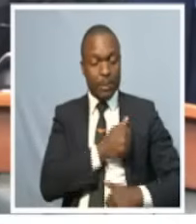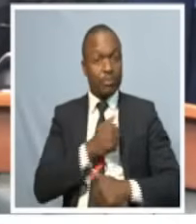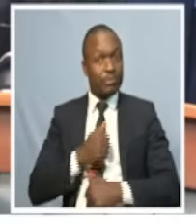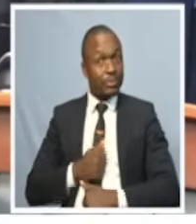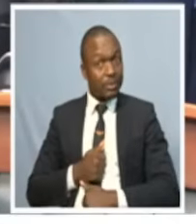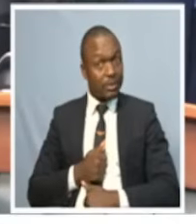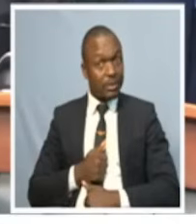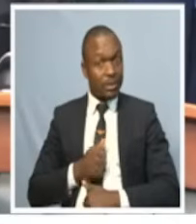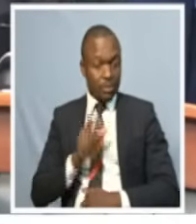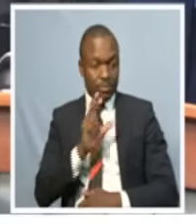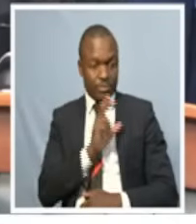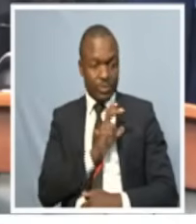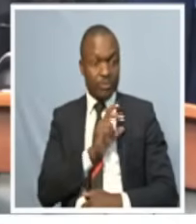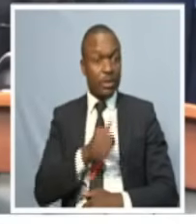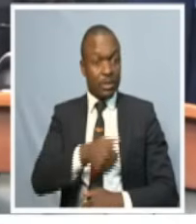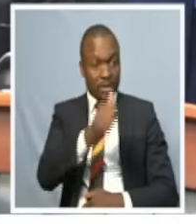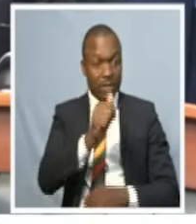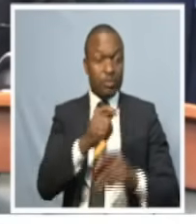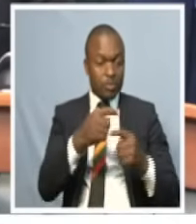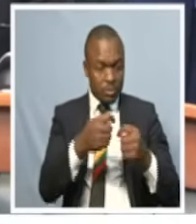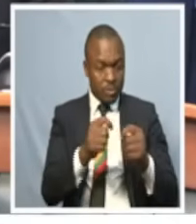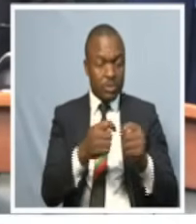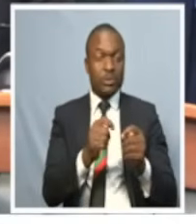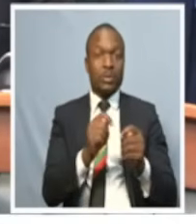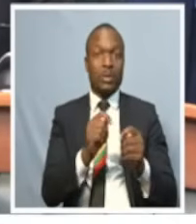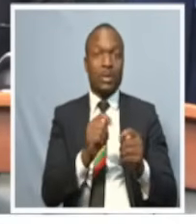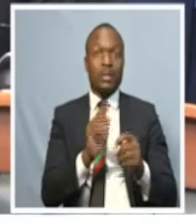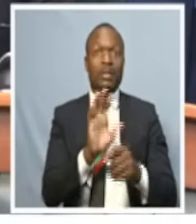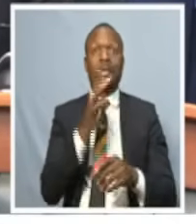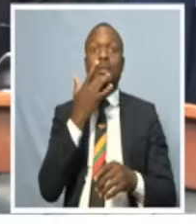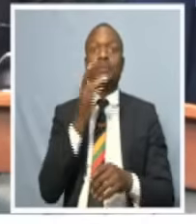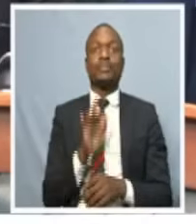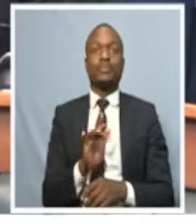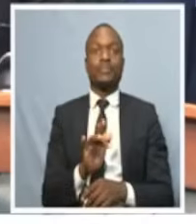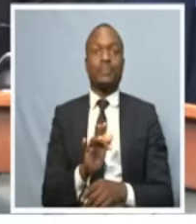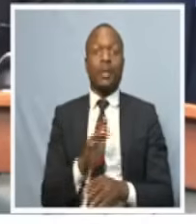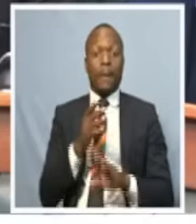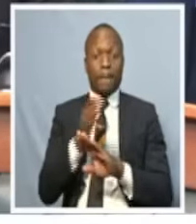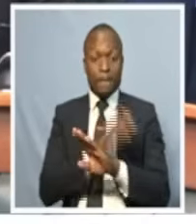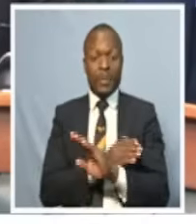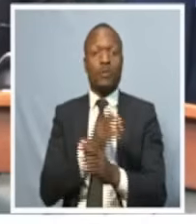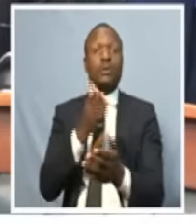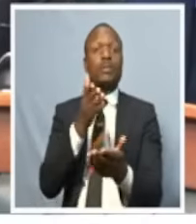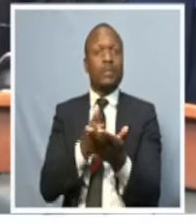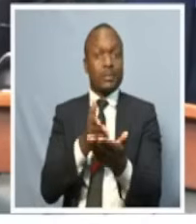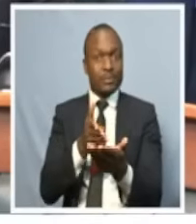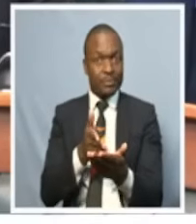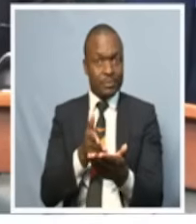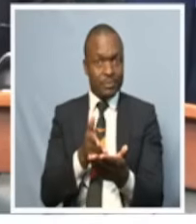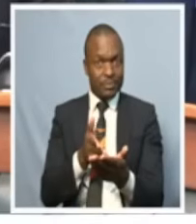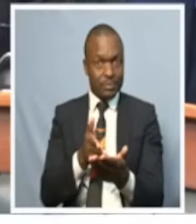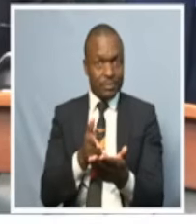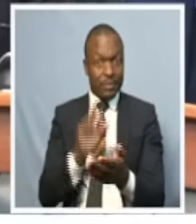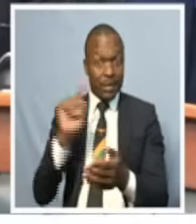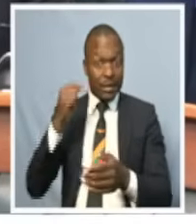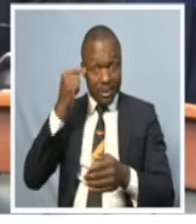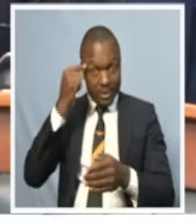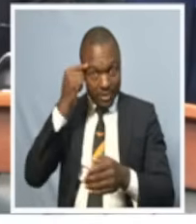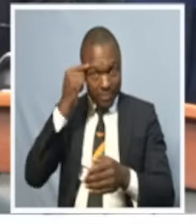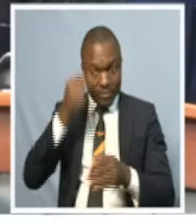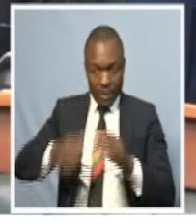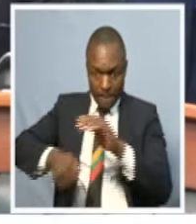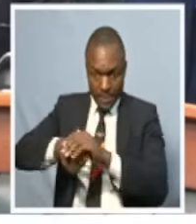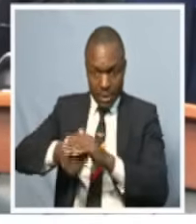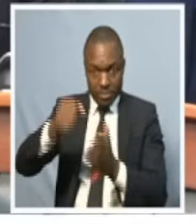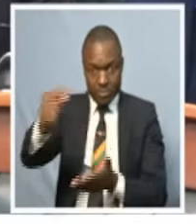try their lucky. Madam Speaker, before this revelation that actually the government was